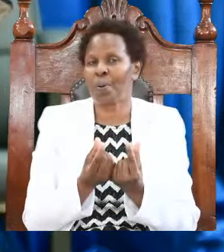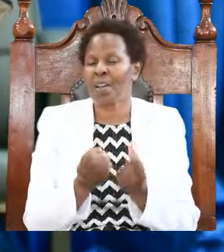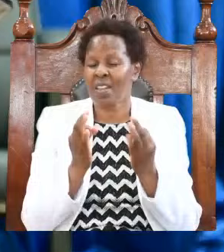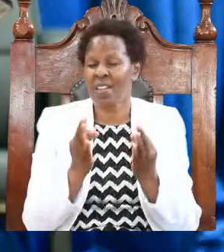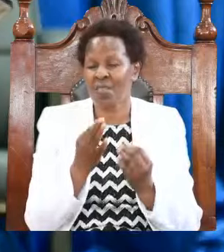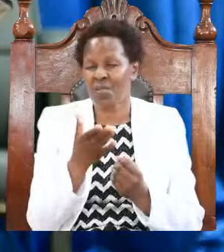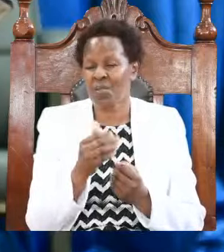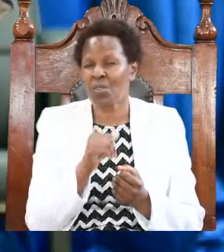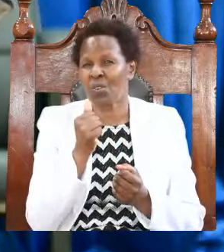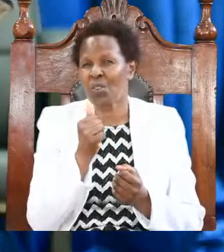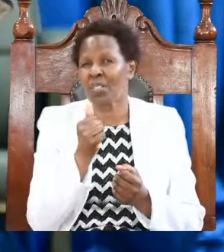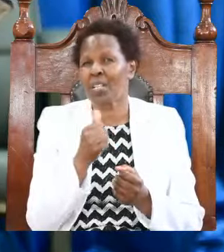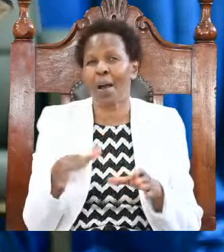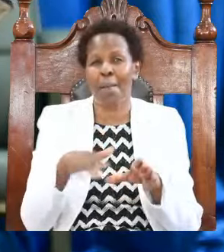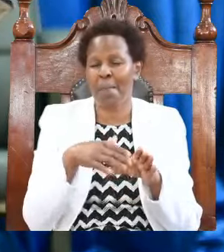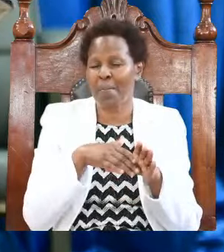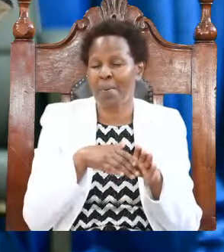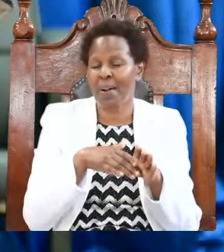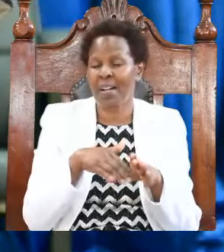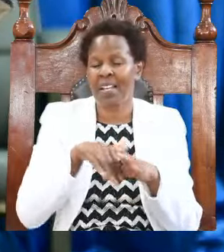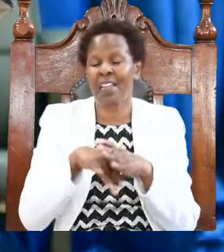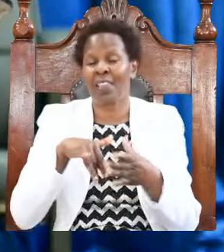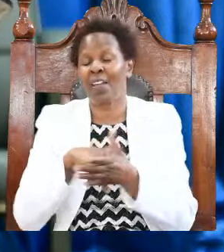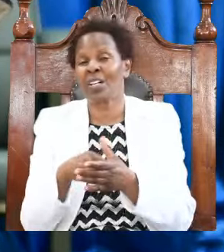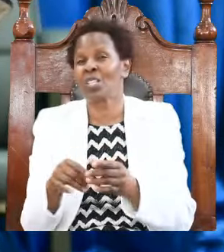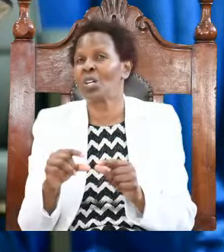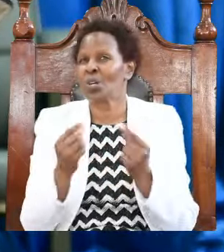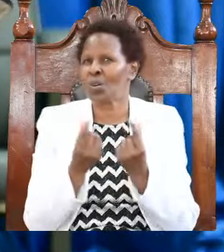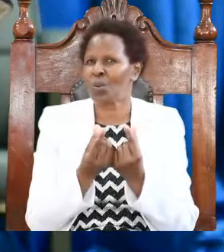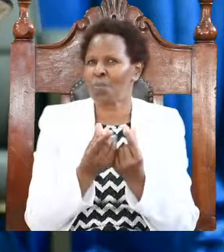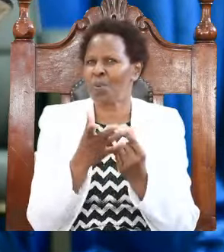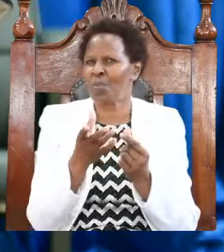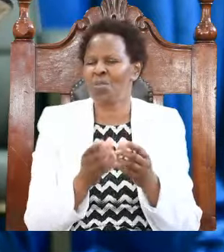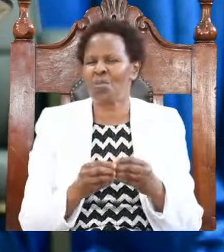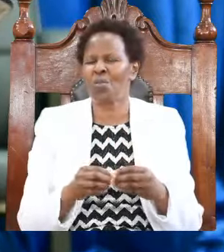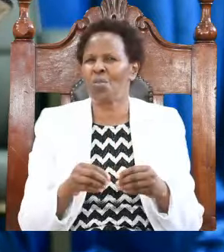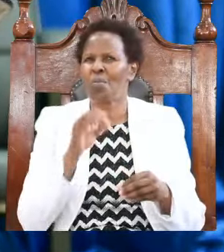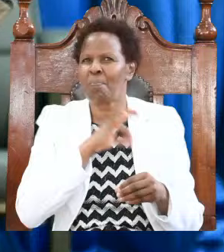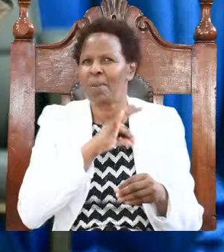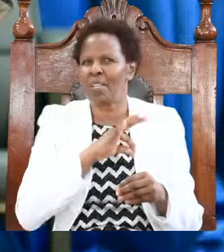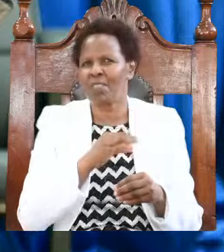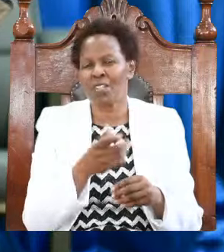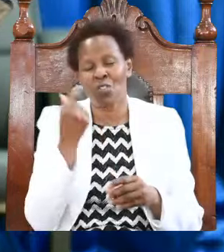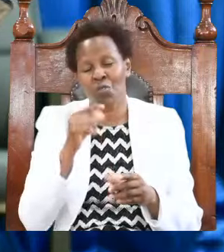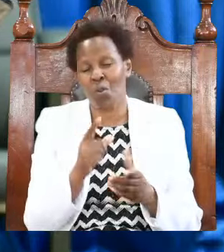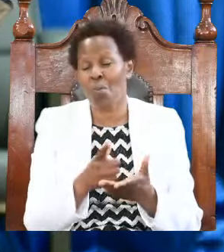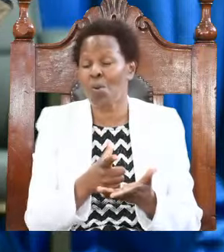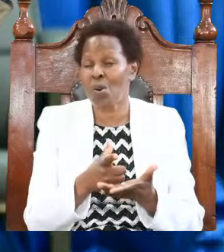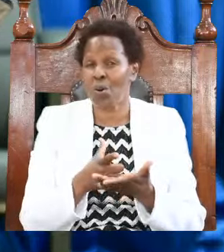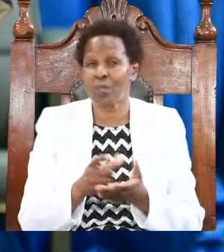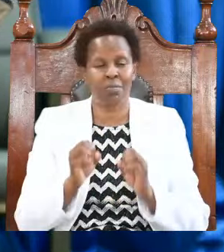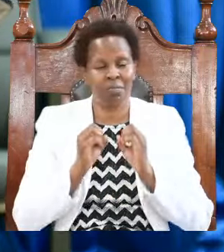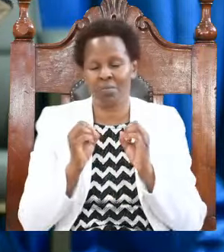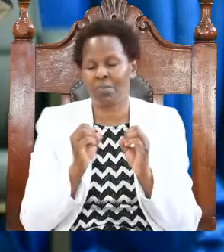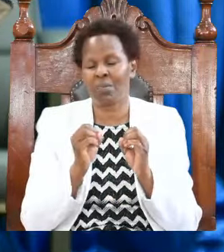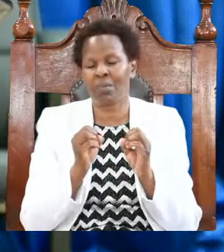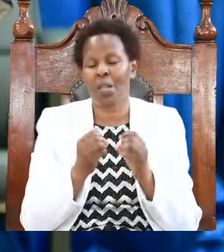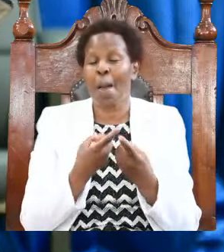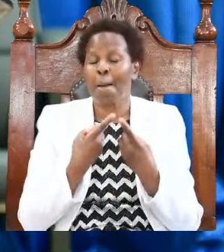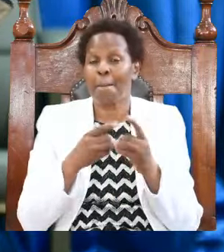share dividends. You cannot even benefit from any loan facility that they are going to offer. But the